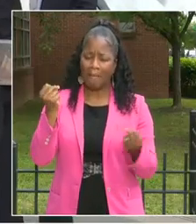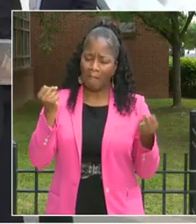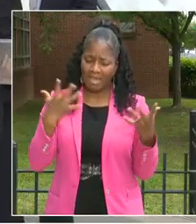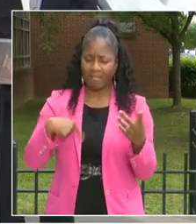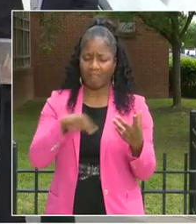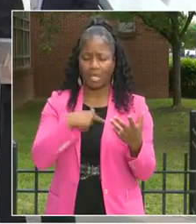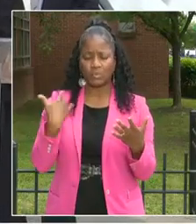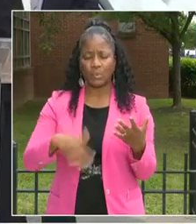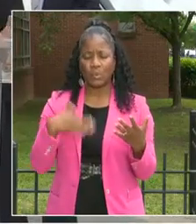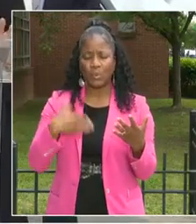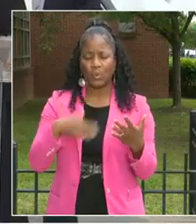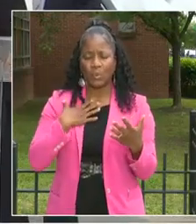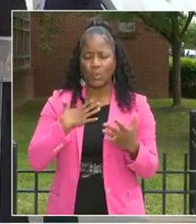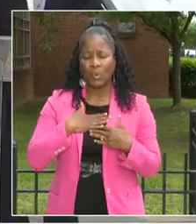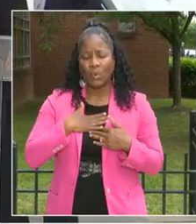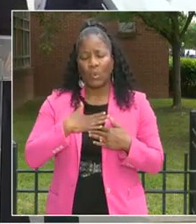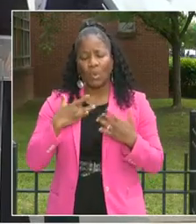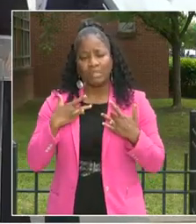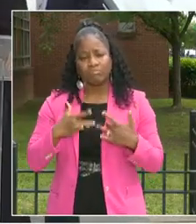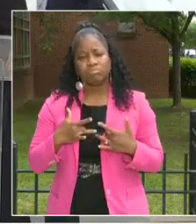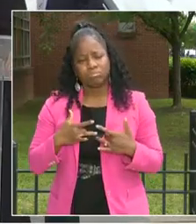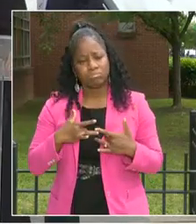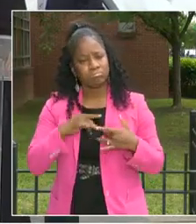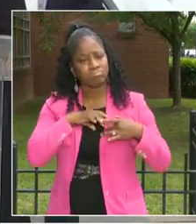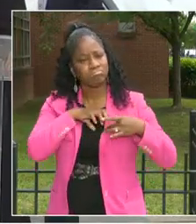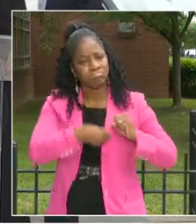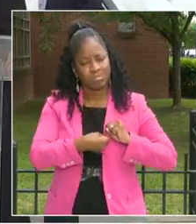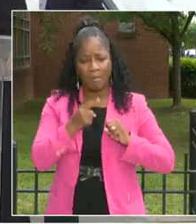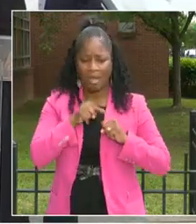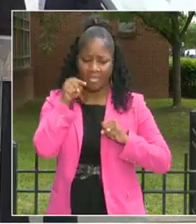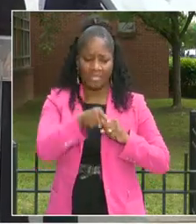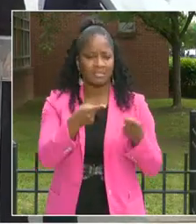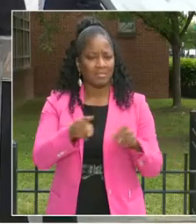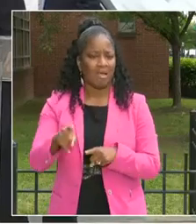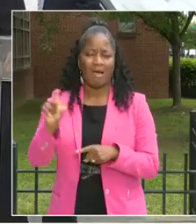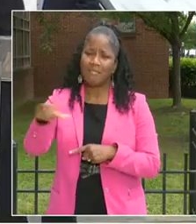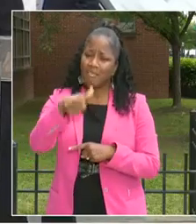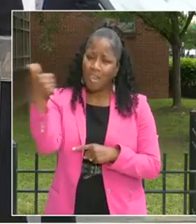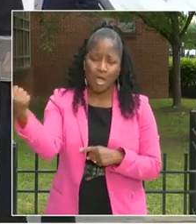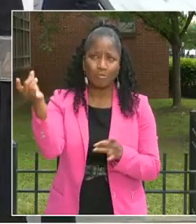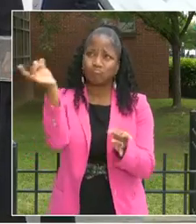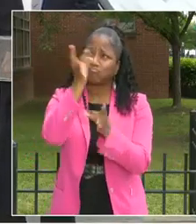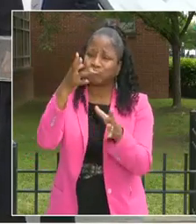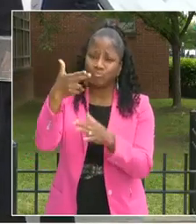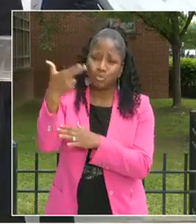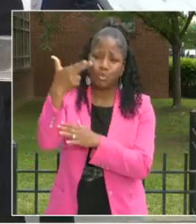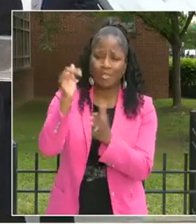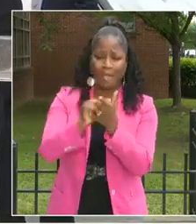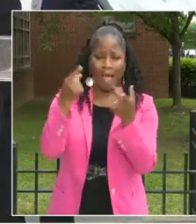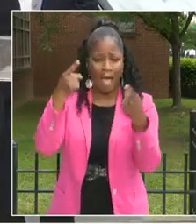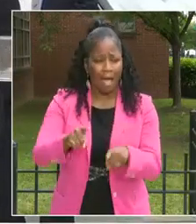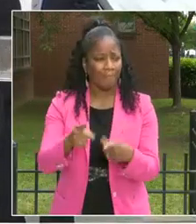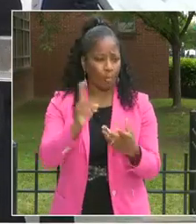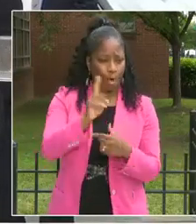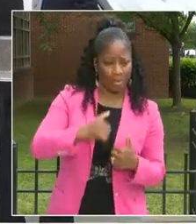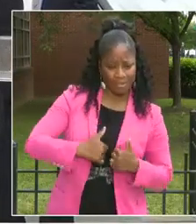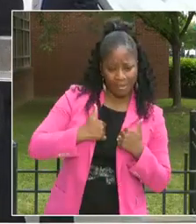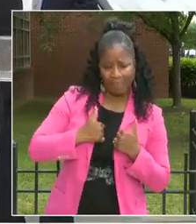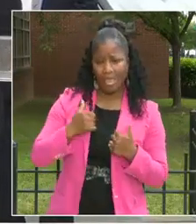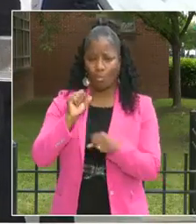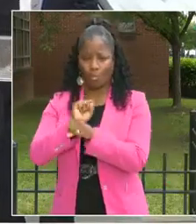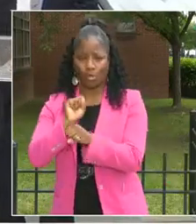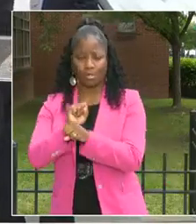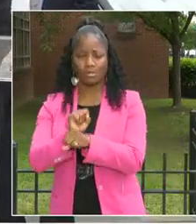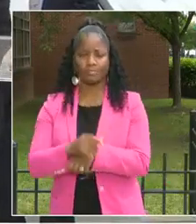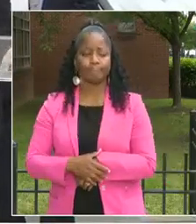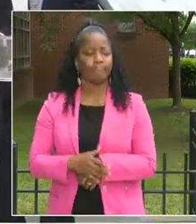events of yet another horrific shooting occurring in communities that we live and work in. We in law enforcement do